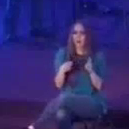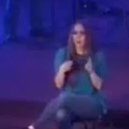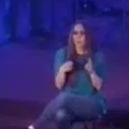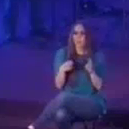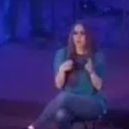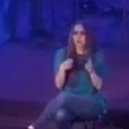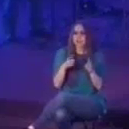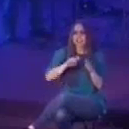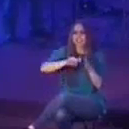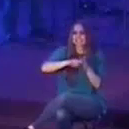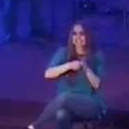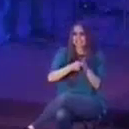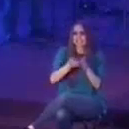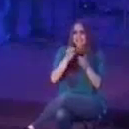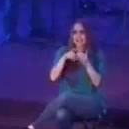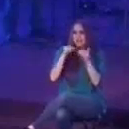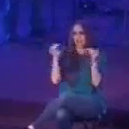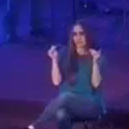to heaven.